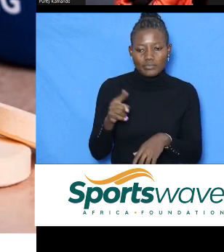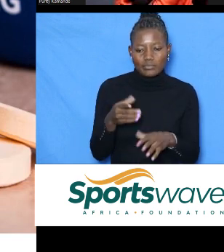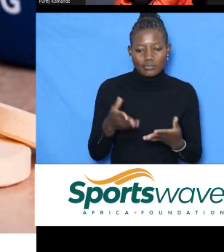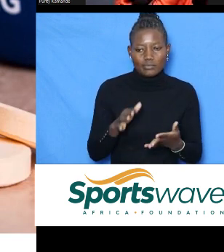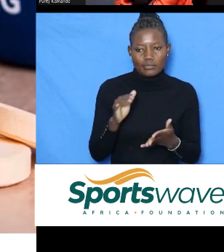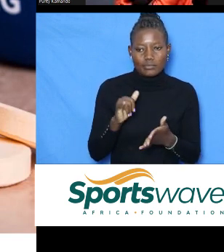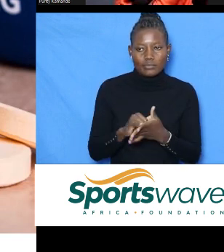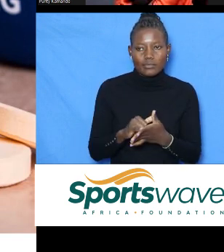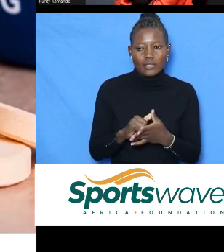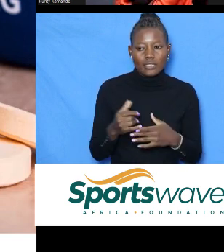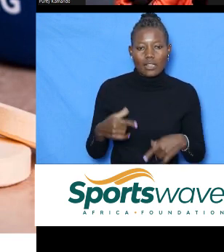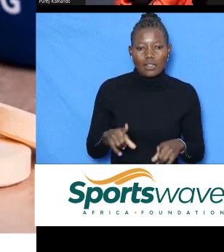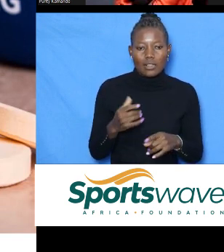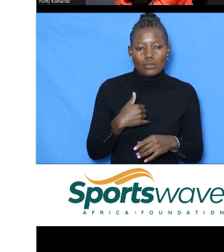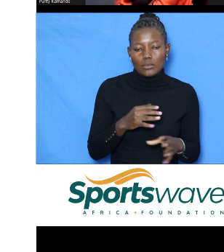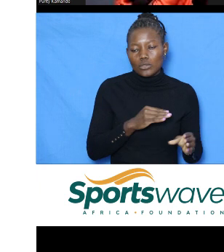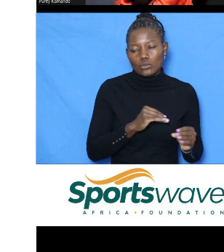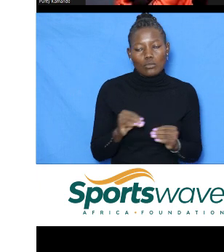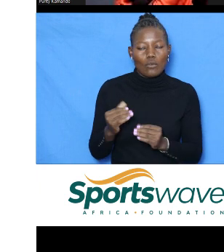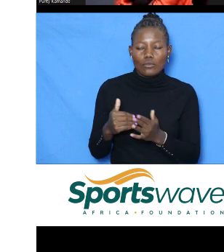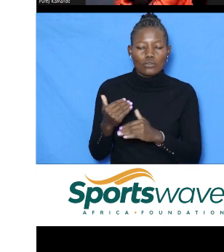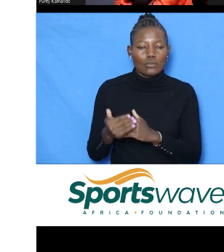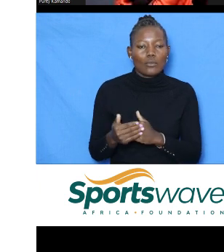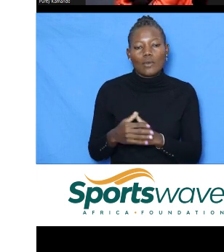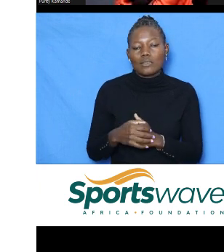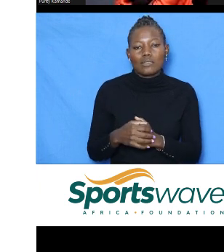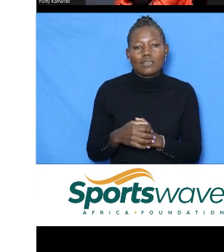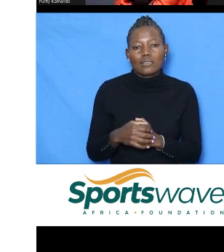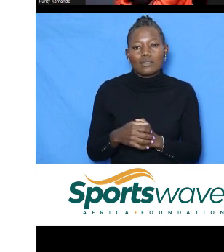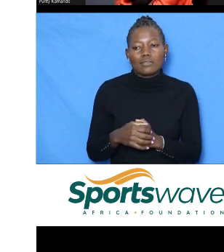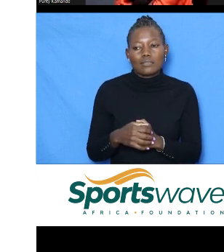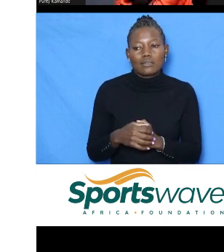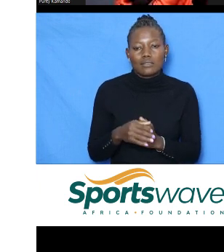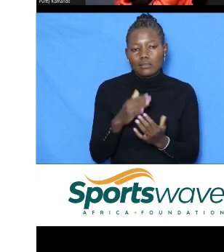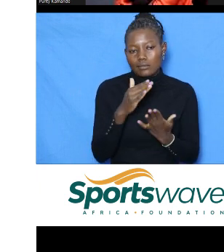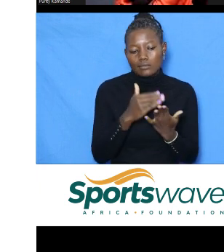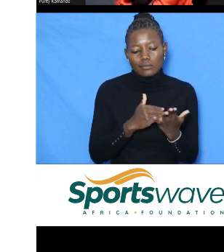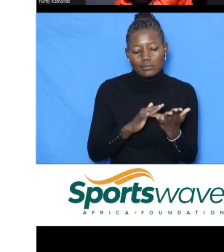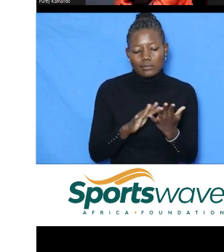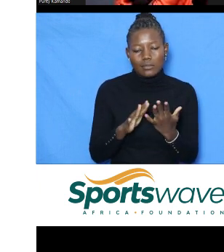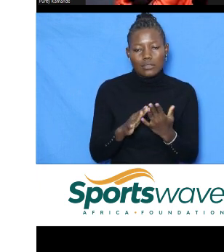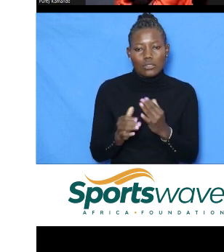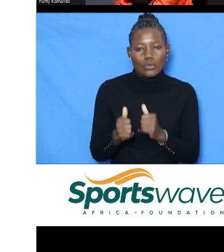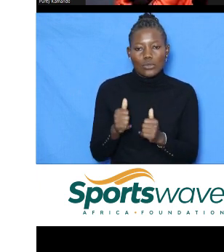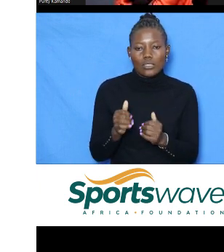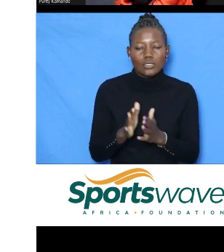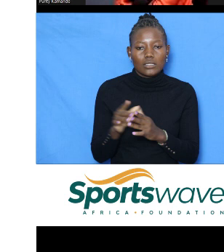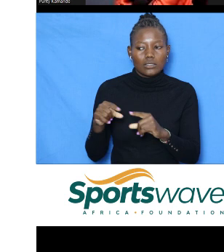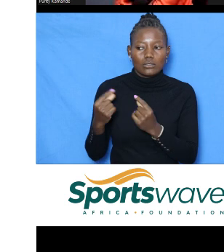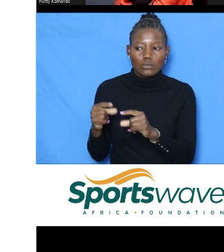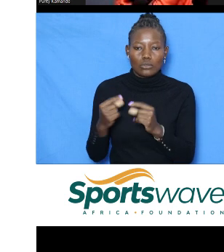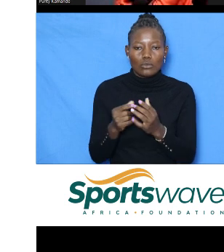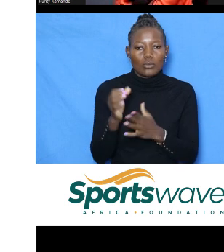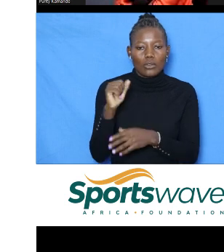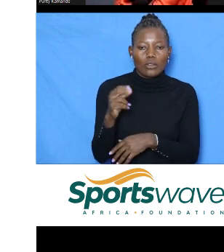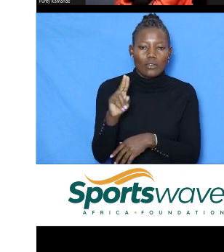that allows me now to go to my next slide, which has to do with classification of supplements.